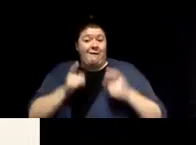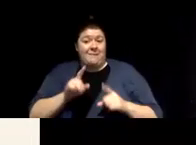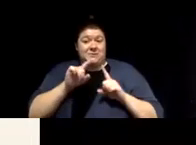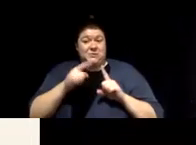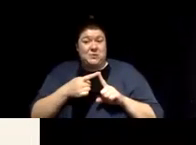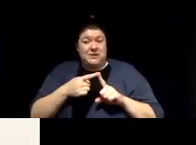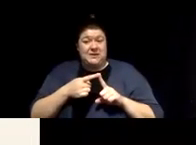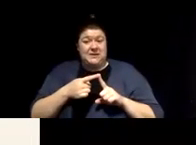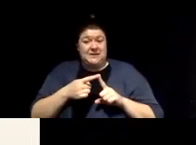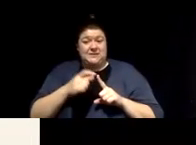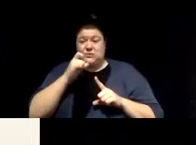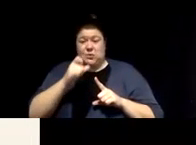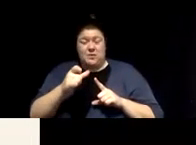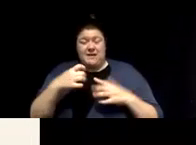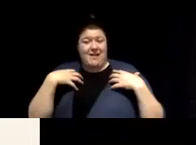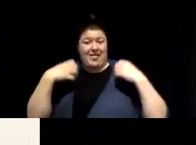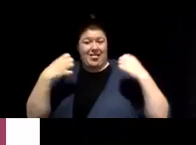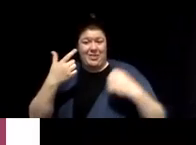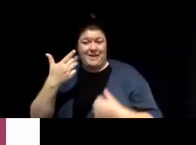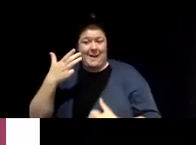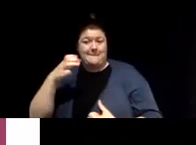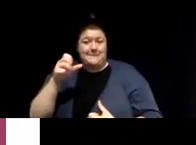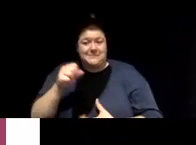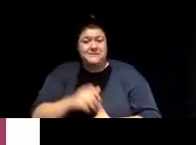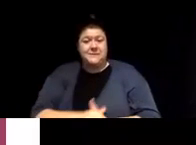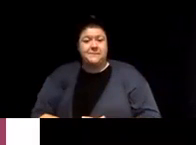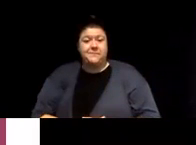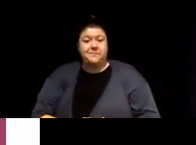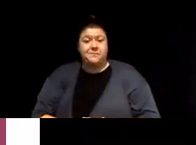have unhealthy gums and teeth.